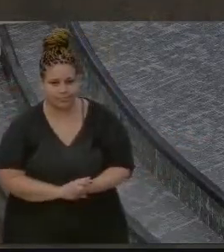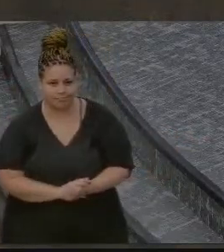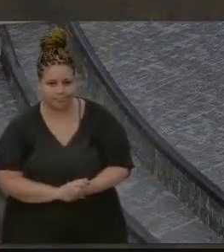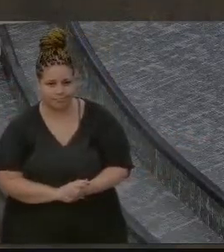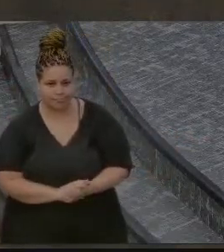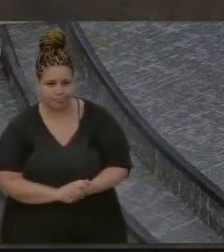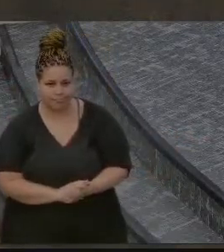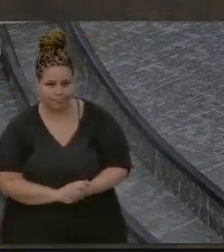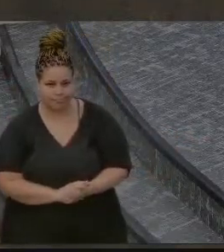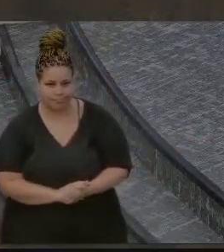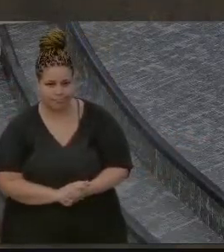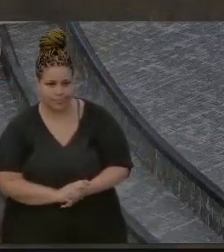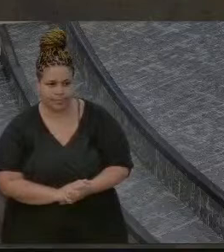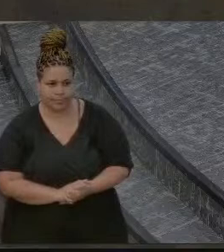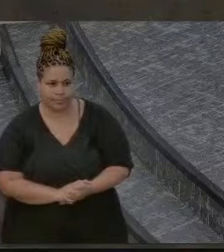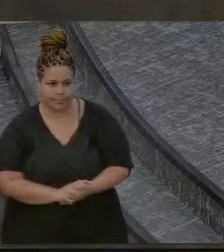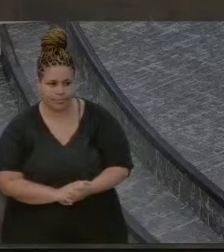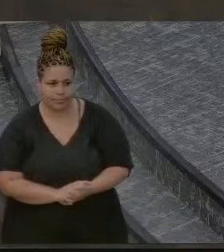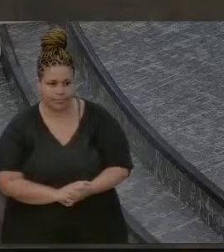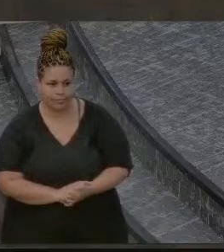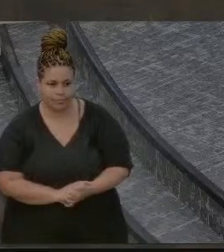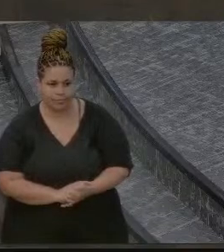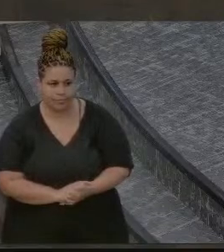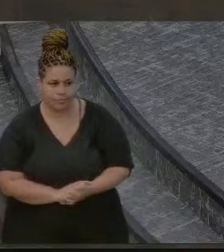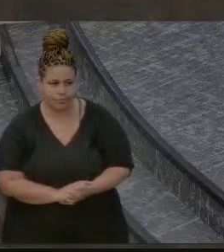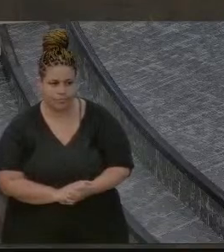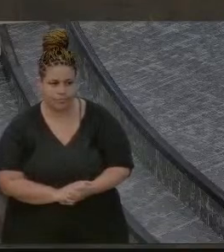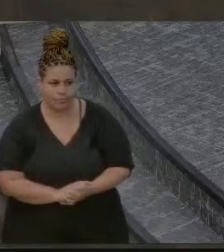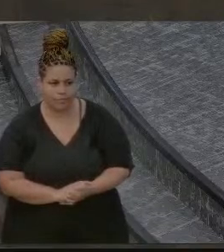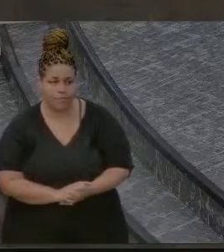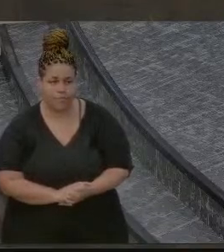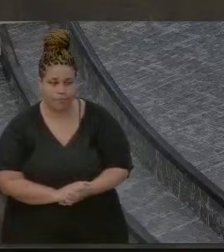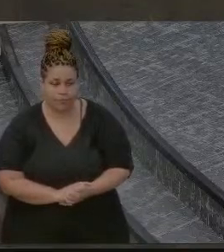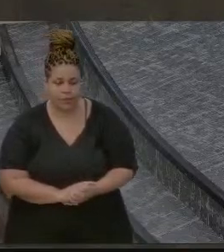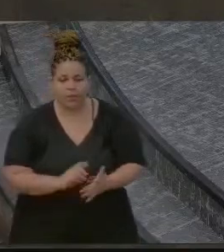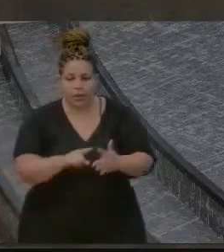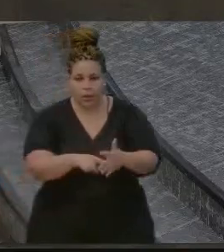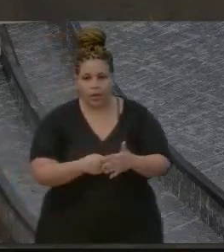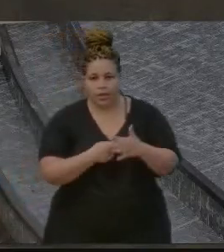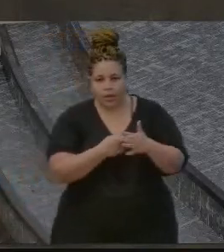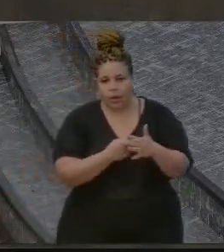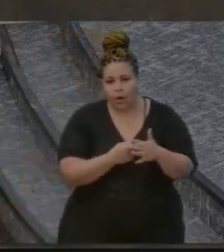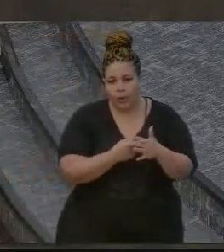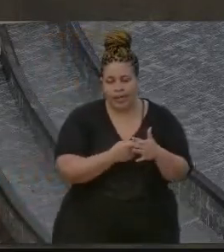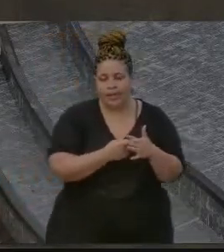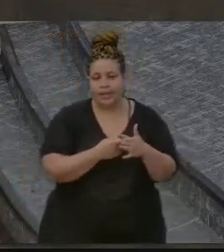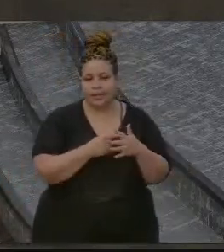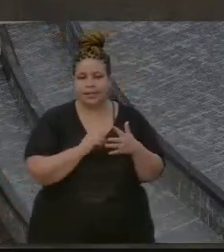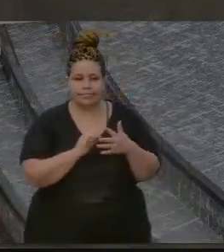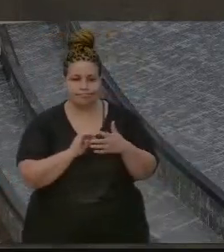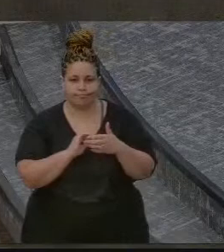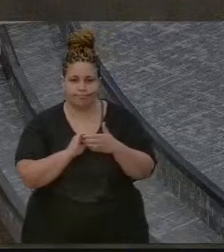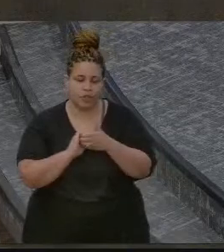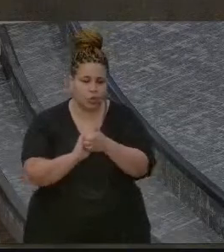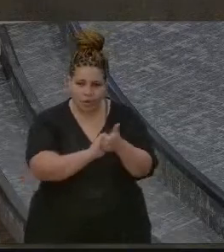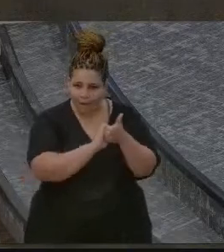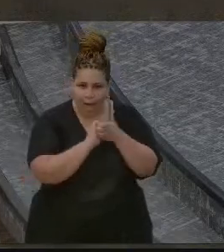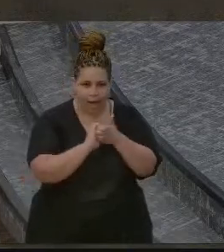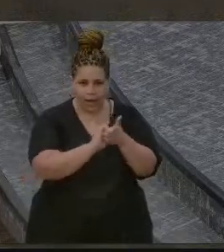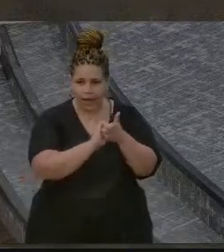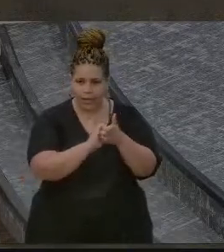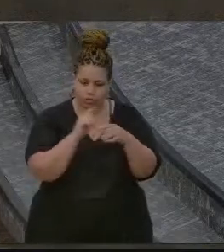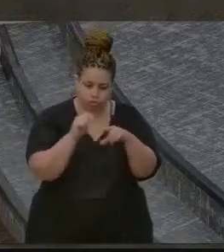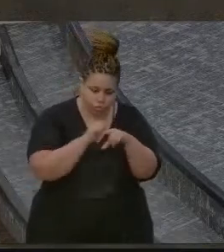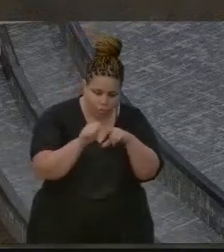want to start off with our unified training and all of this above. But I want to start first with this.